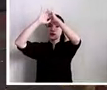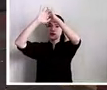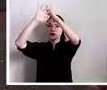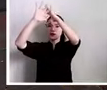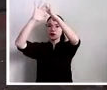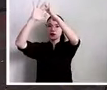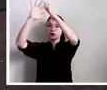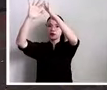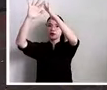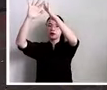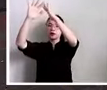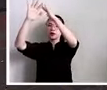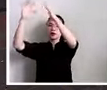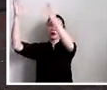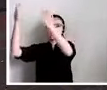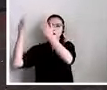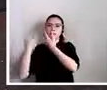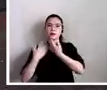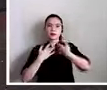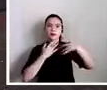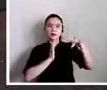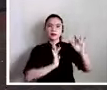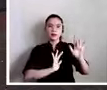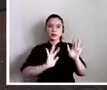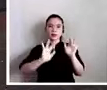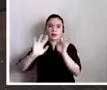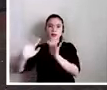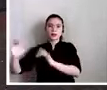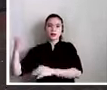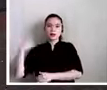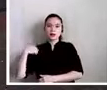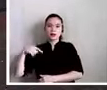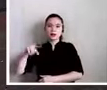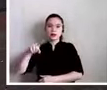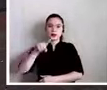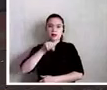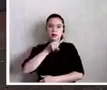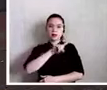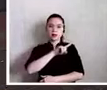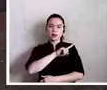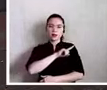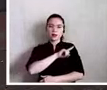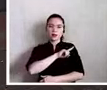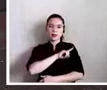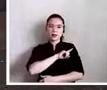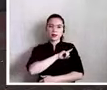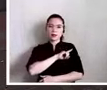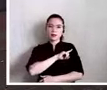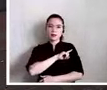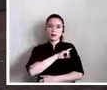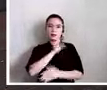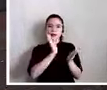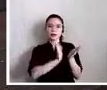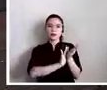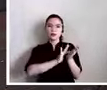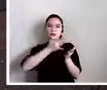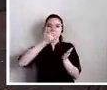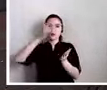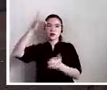Father. Have mercy on us. Glory to